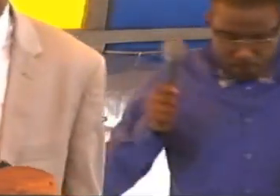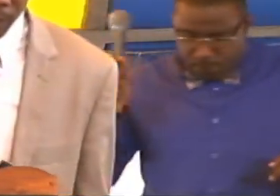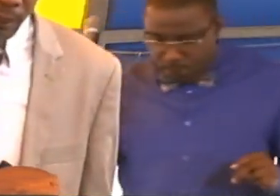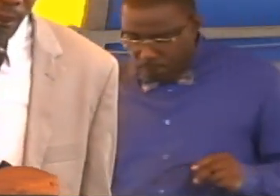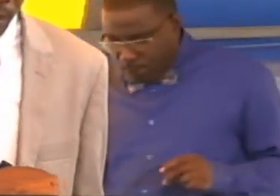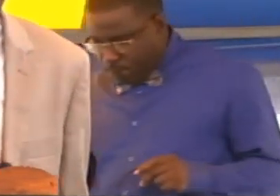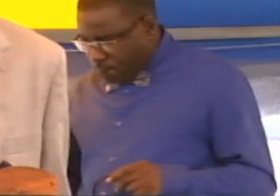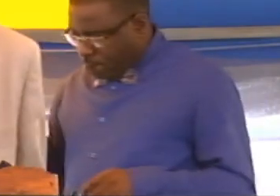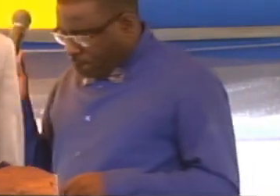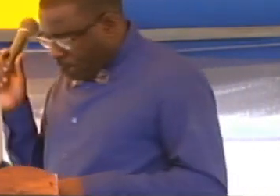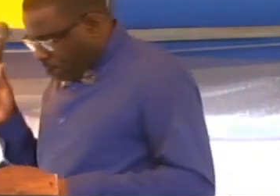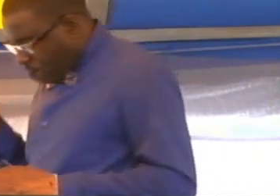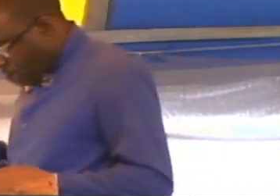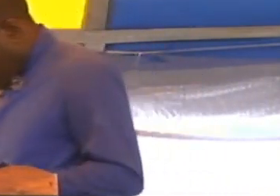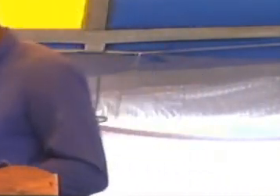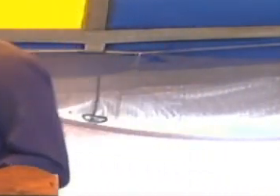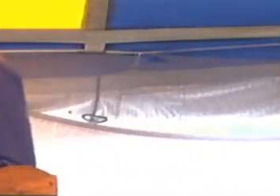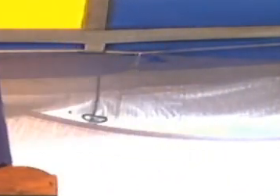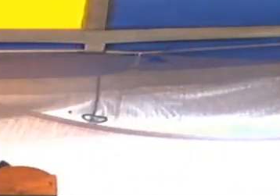him. I love him.